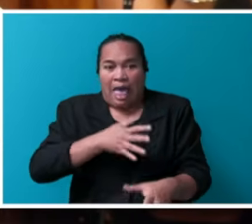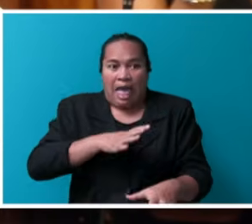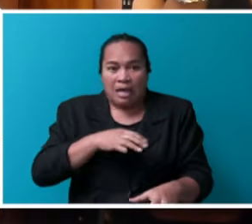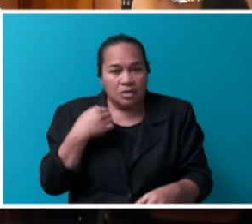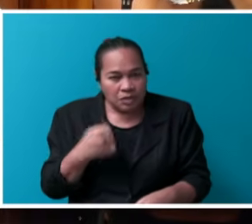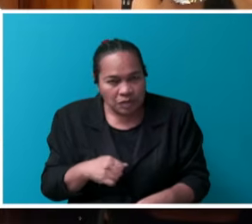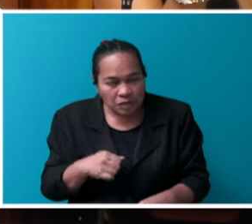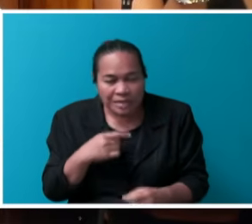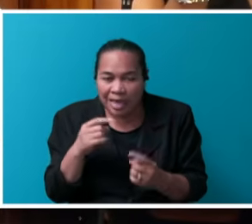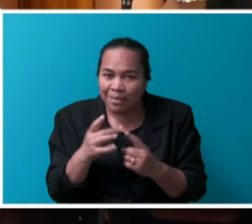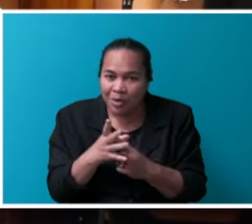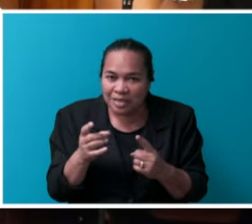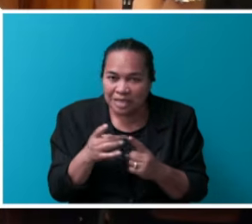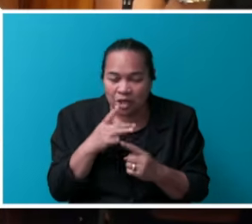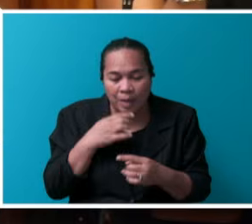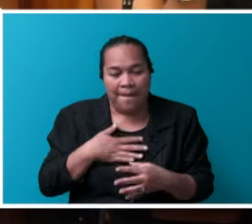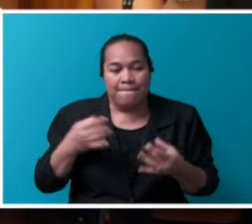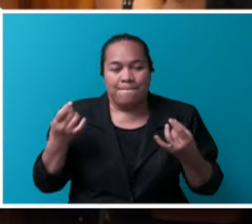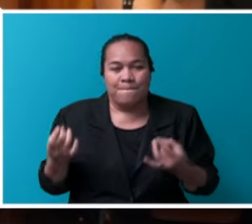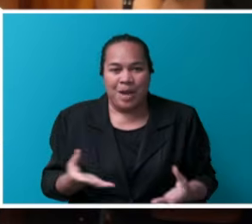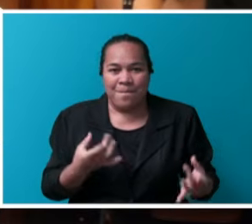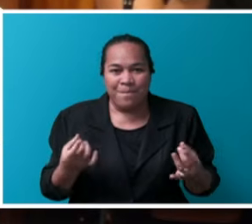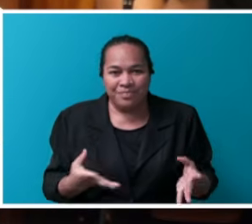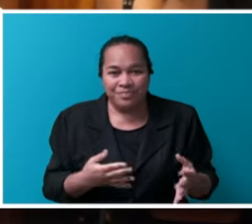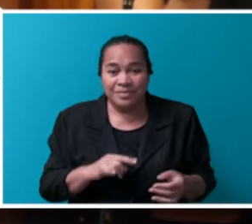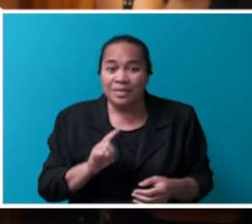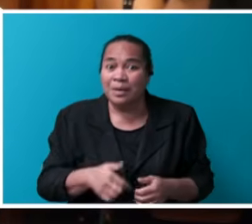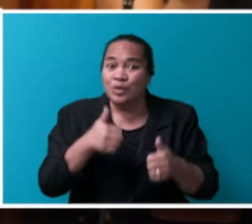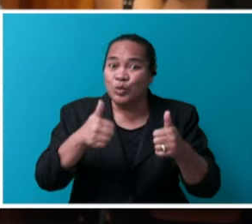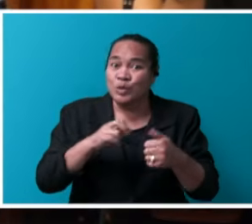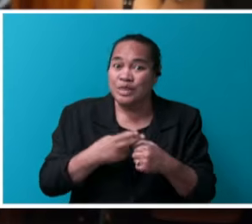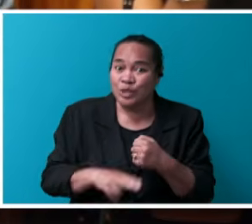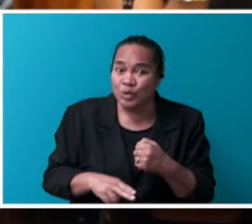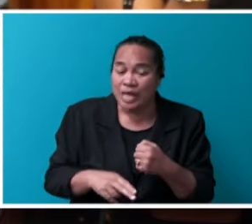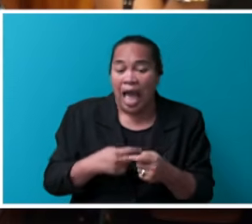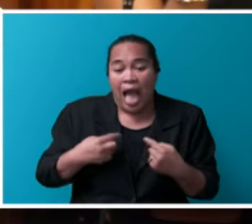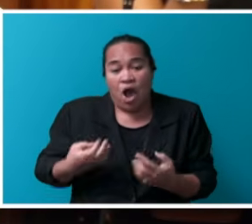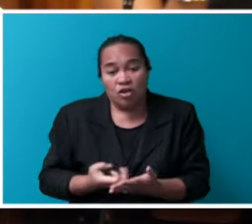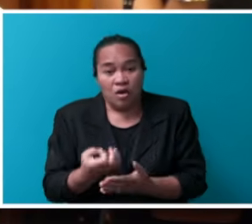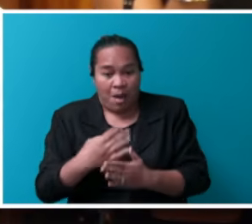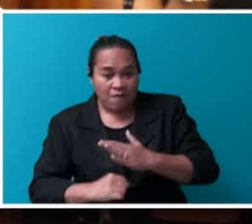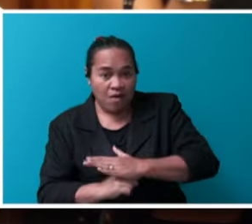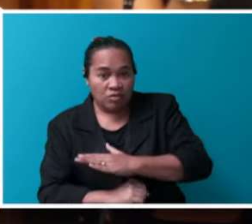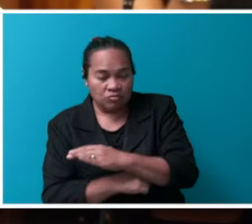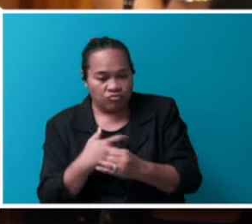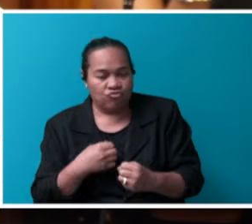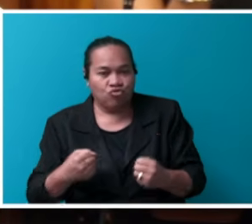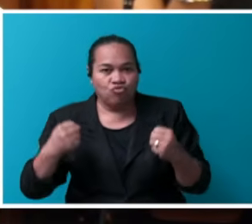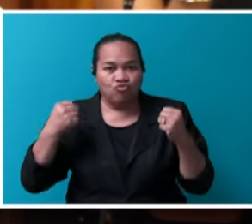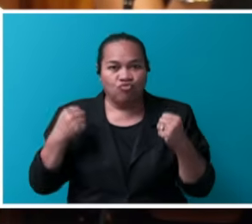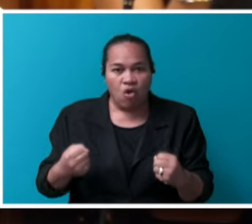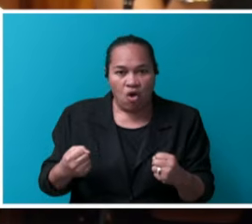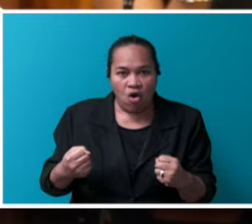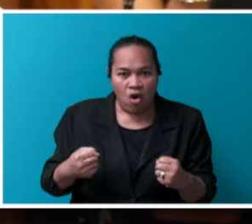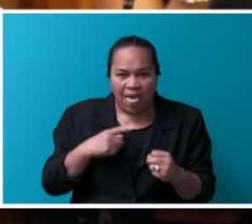is important that we are prepared. The good news, Mr. Speaker, is that our economic foundations remain strong, and